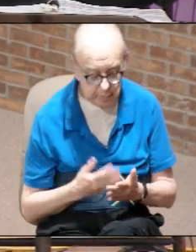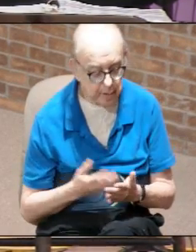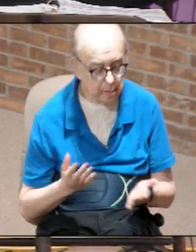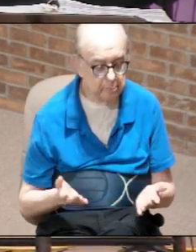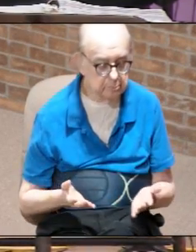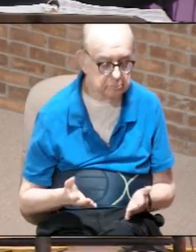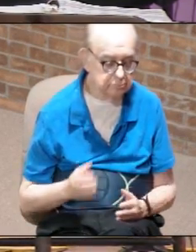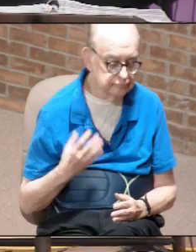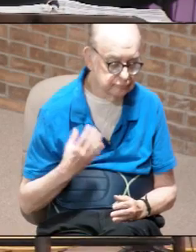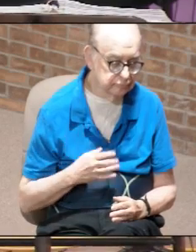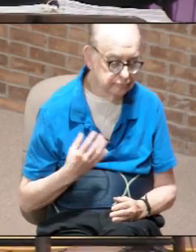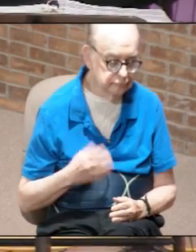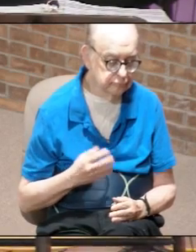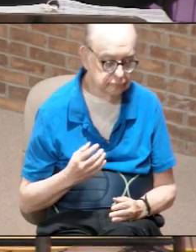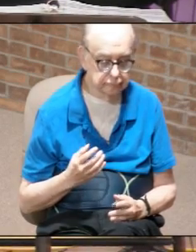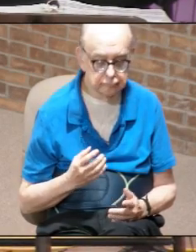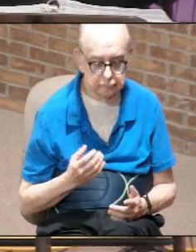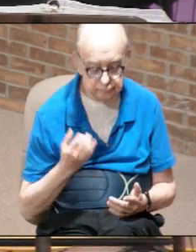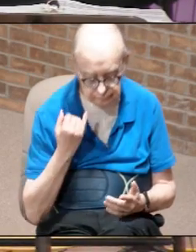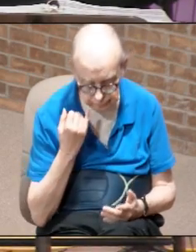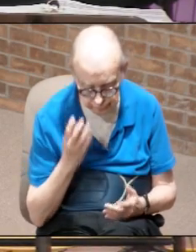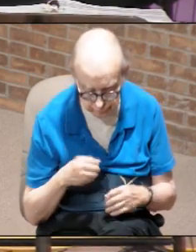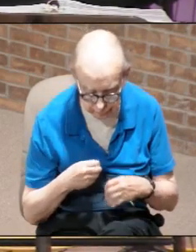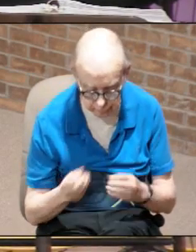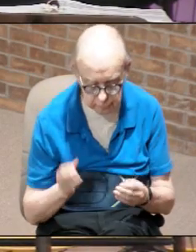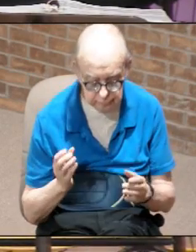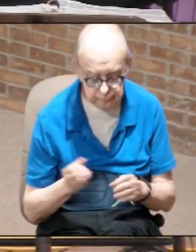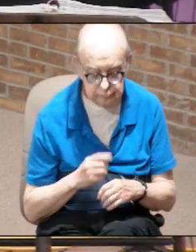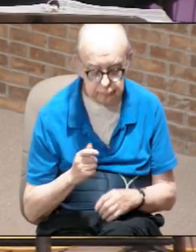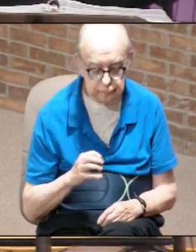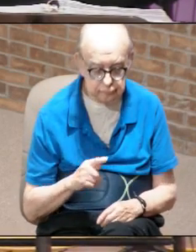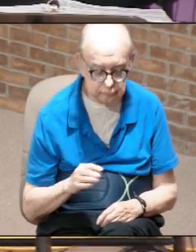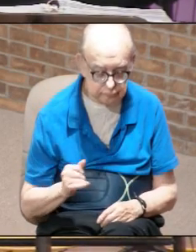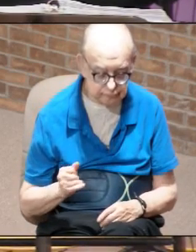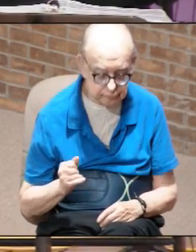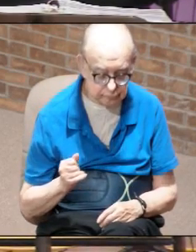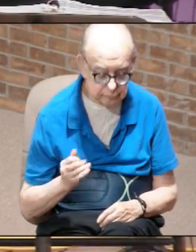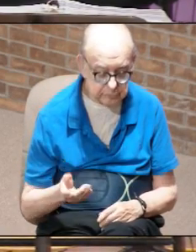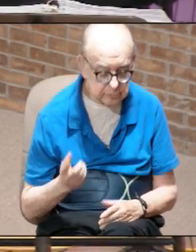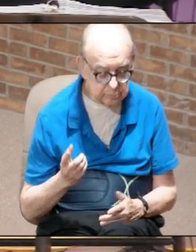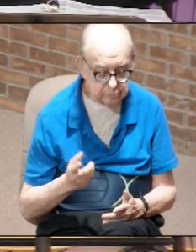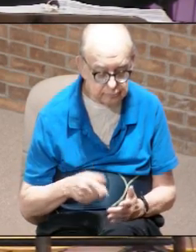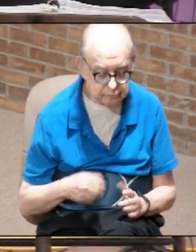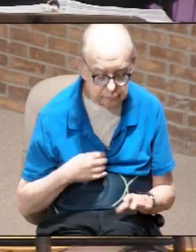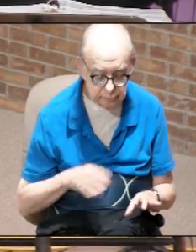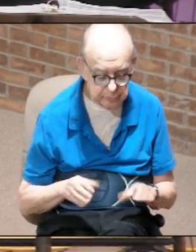saying, boy, I just can't, if I was to win the lottery, here's what I'd do with it.